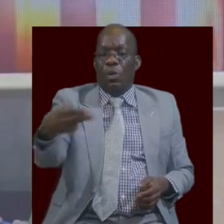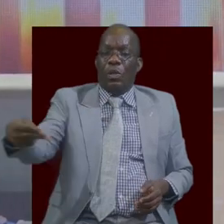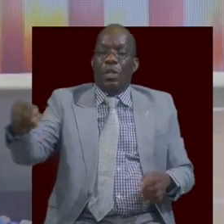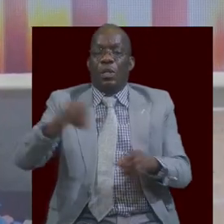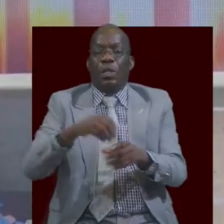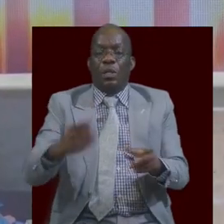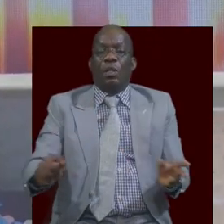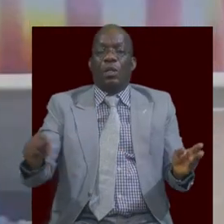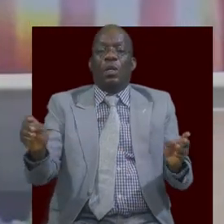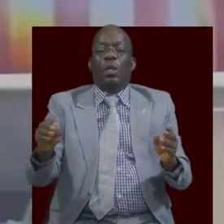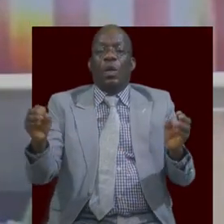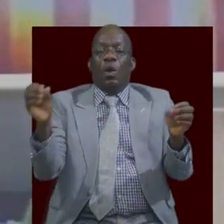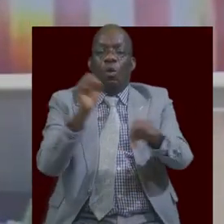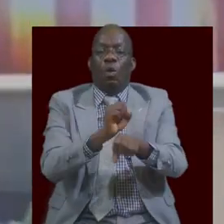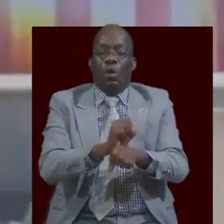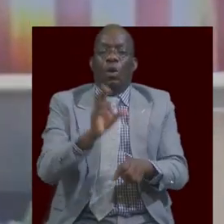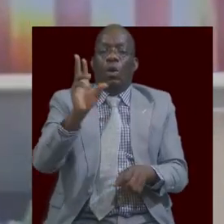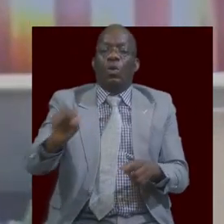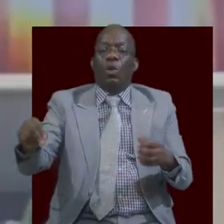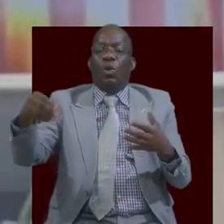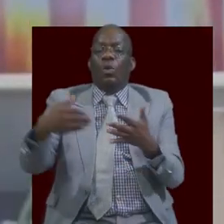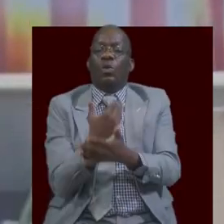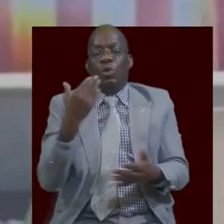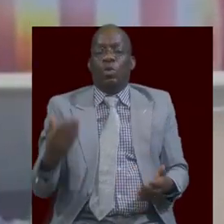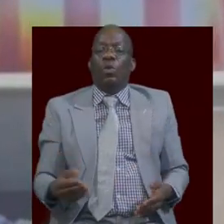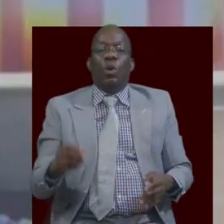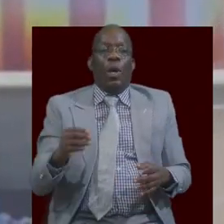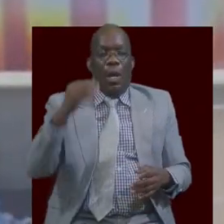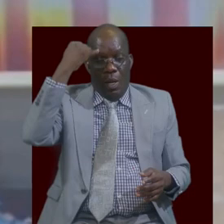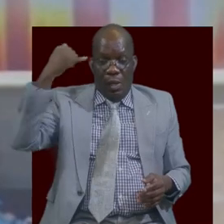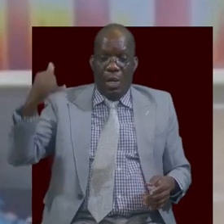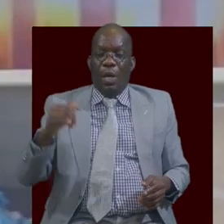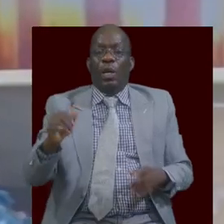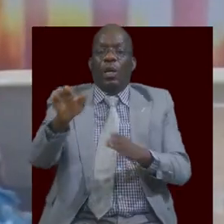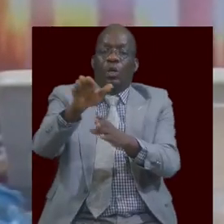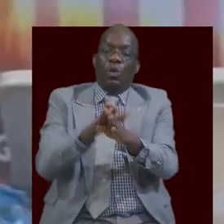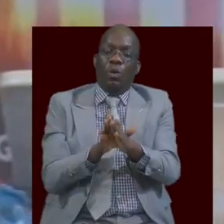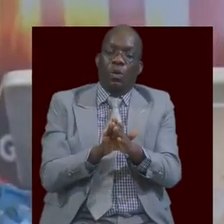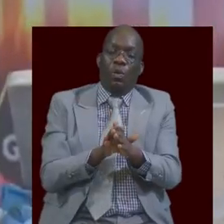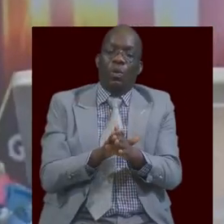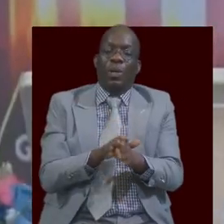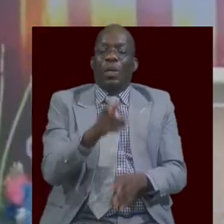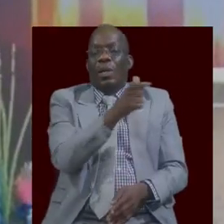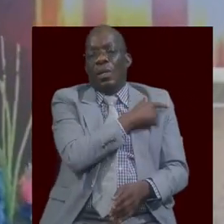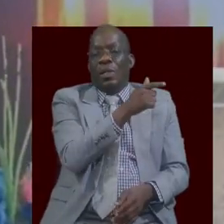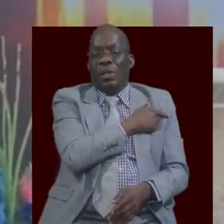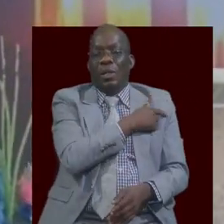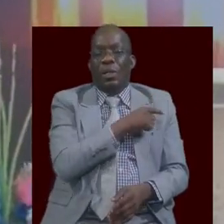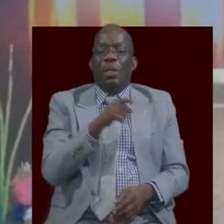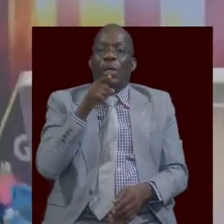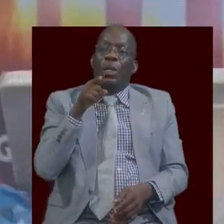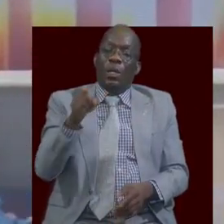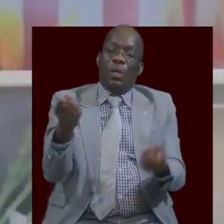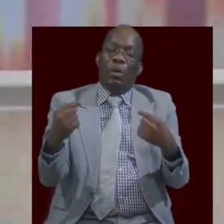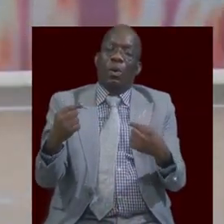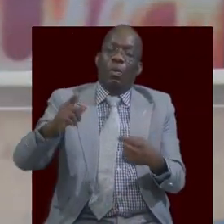new thirst. He's sluggish, he's slow, he's retarded. He's even coming late to